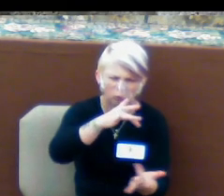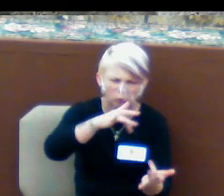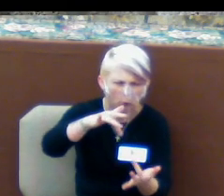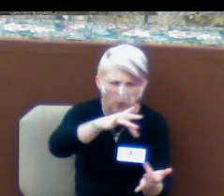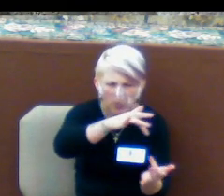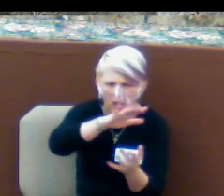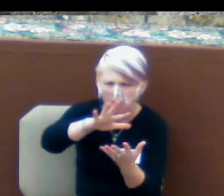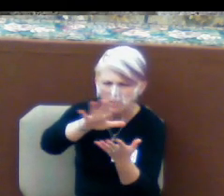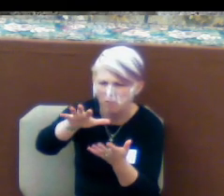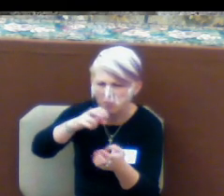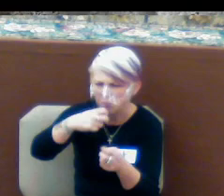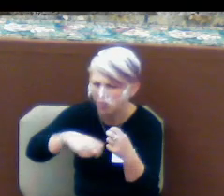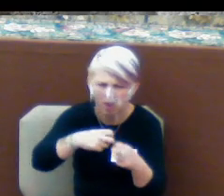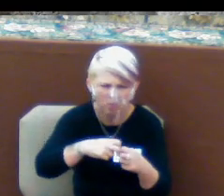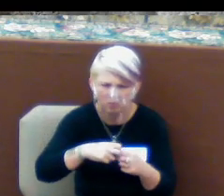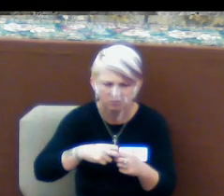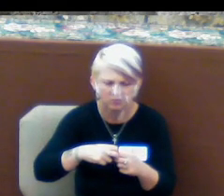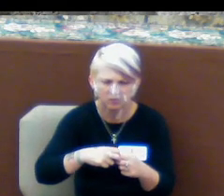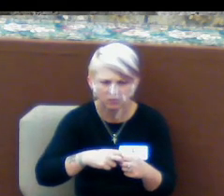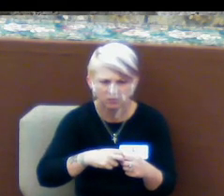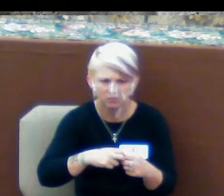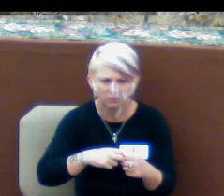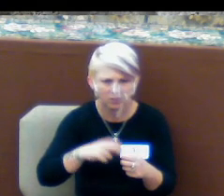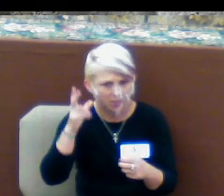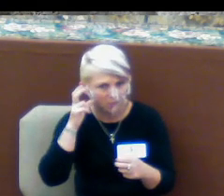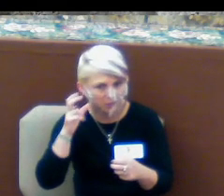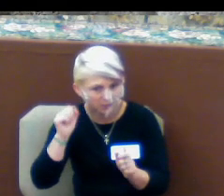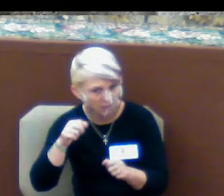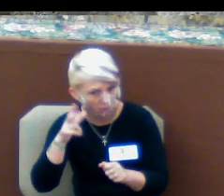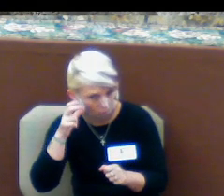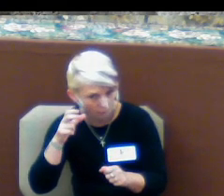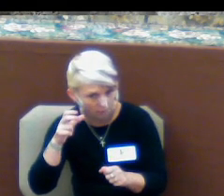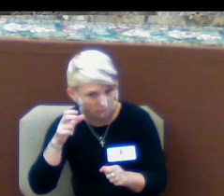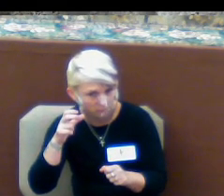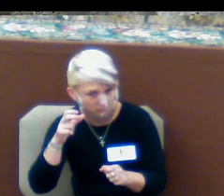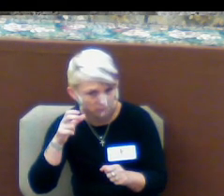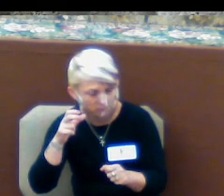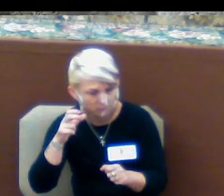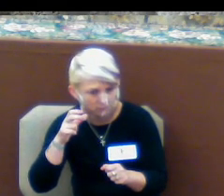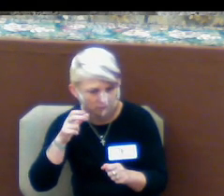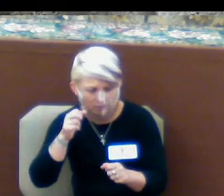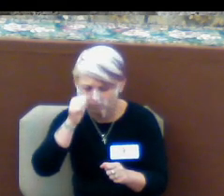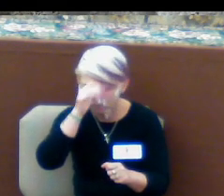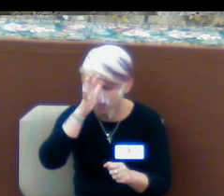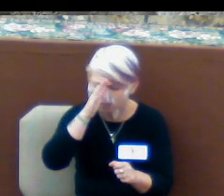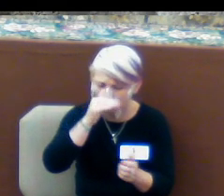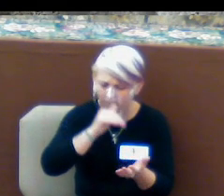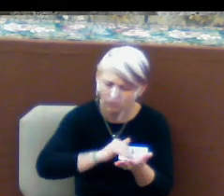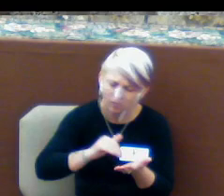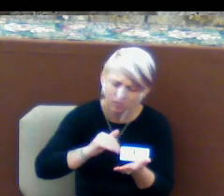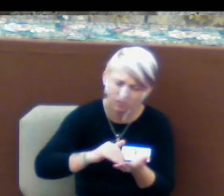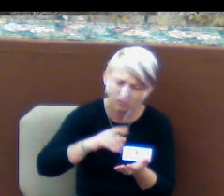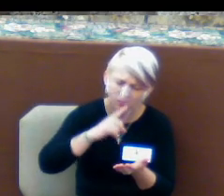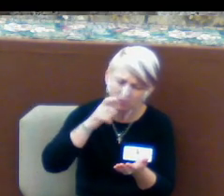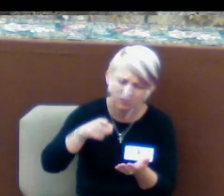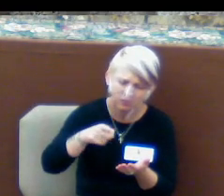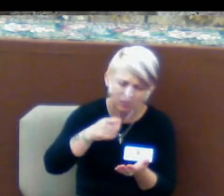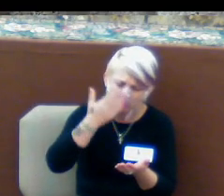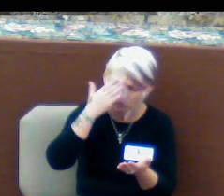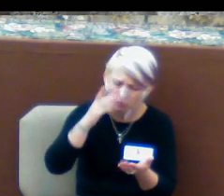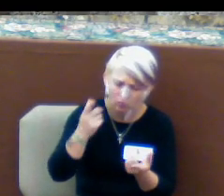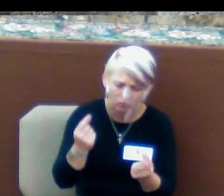all tornadoes. Listen, can you hear him? Father, forgive them, for they know not what they